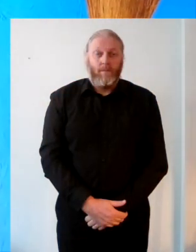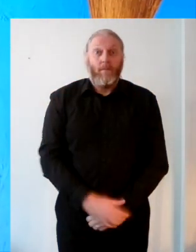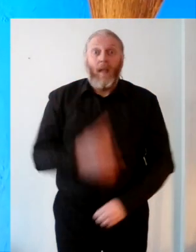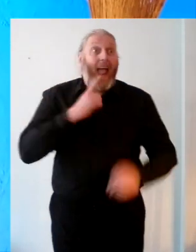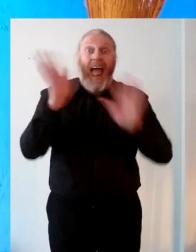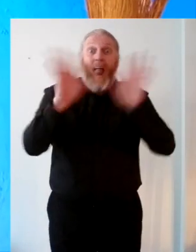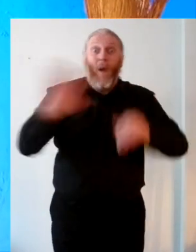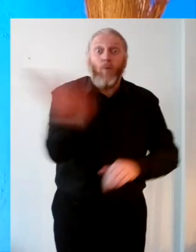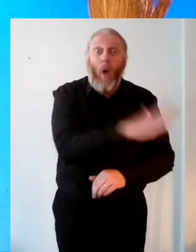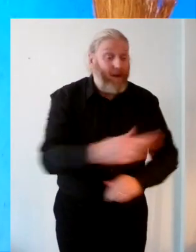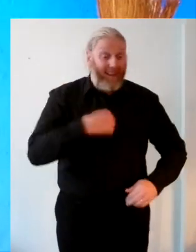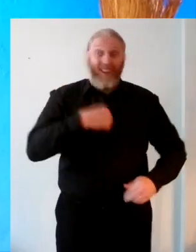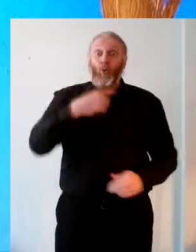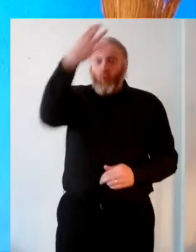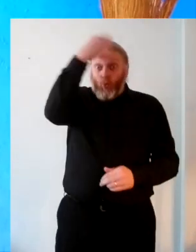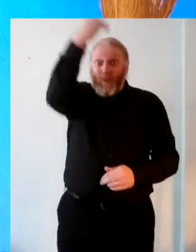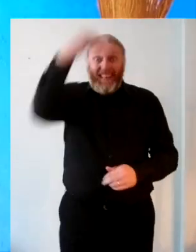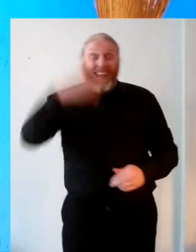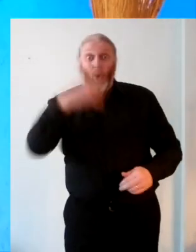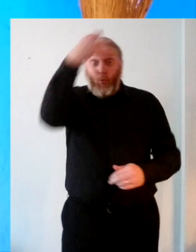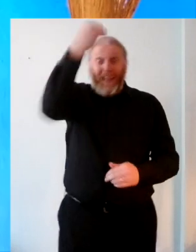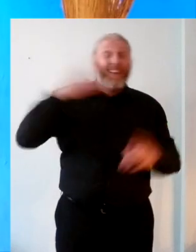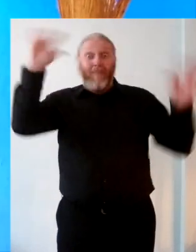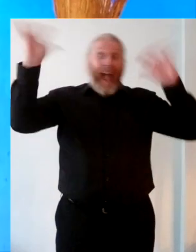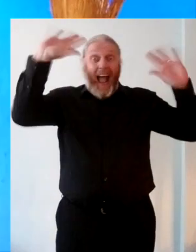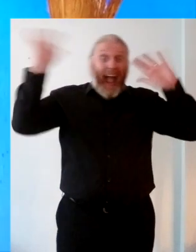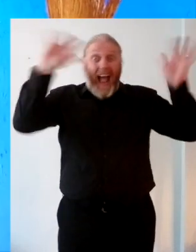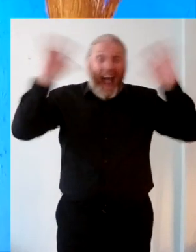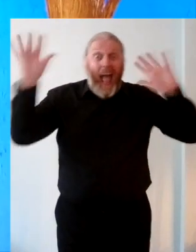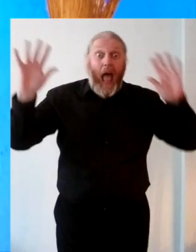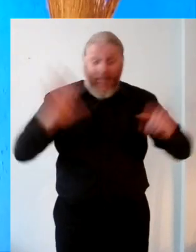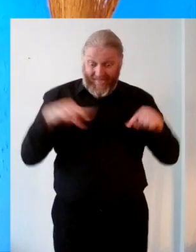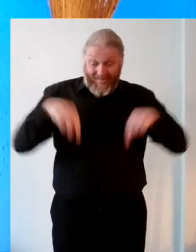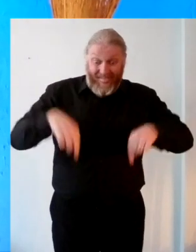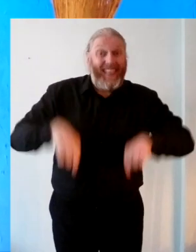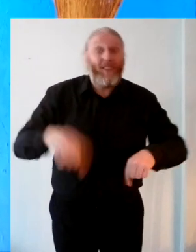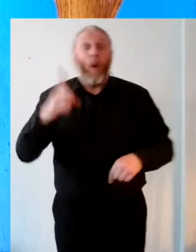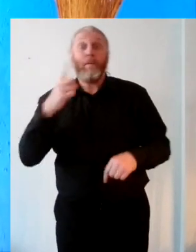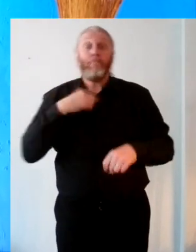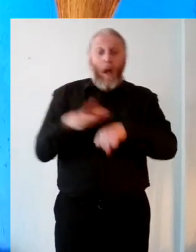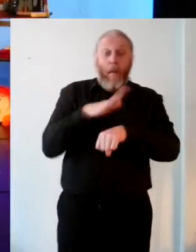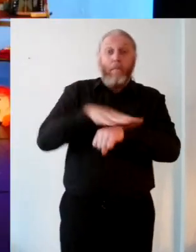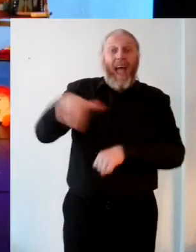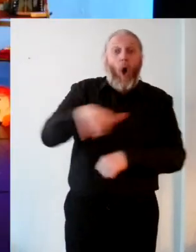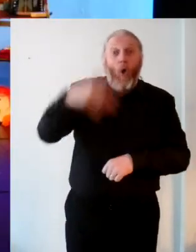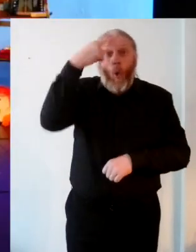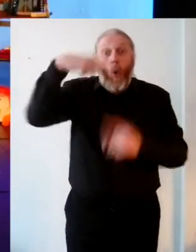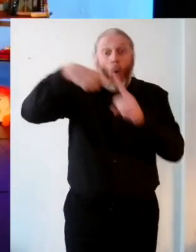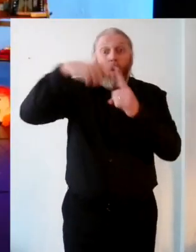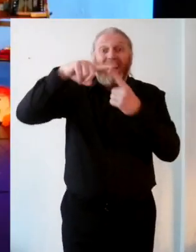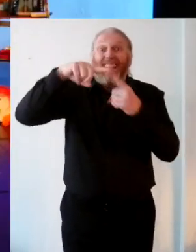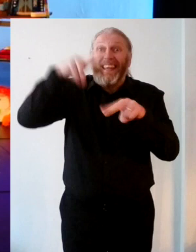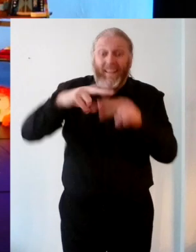Hello, everybody! It's Tweedy, Tweedy the Clown! Yeah! And this is my pet iron, Keith! Everyone say,